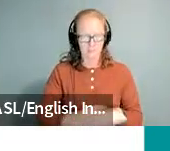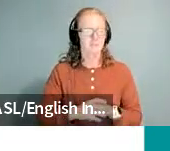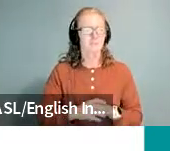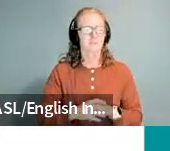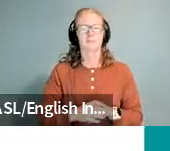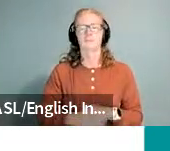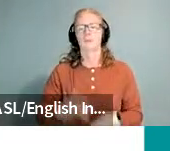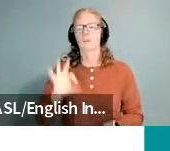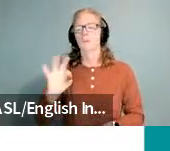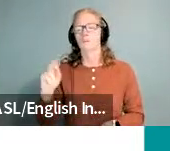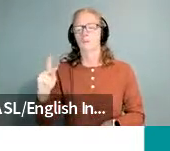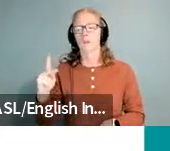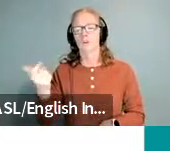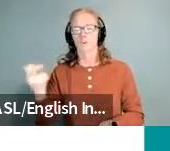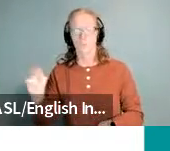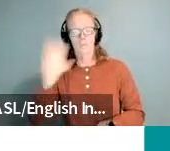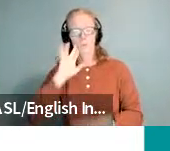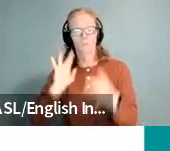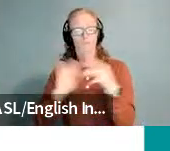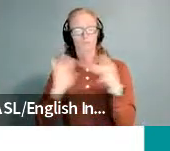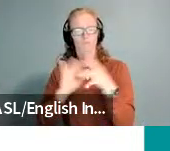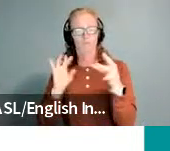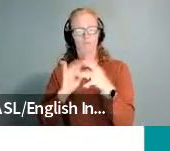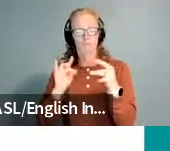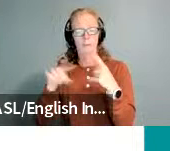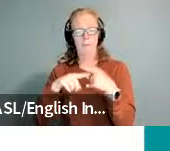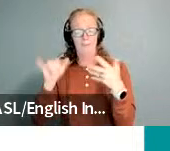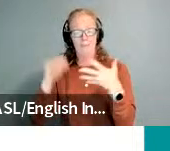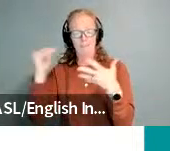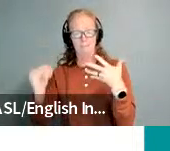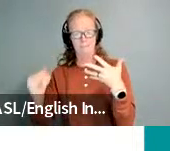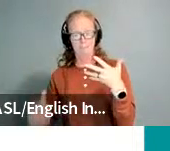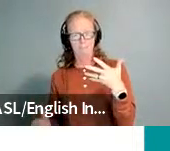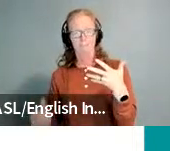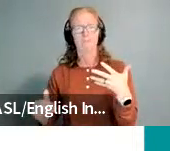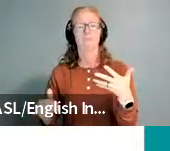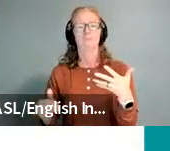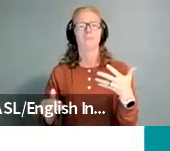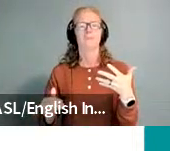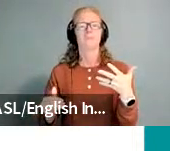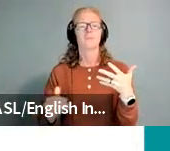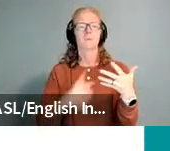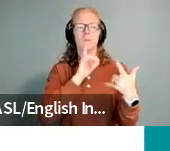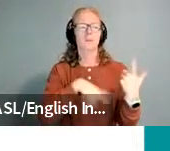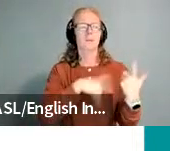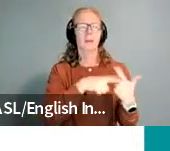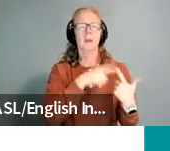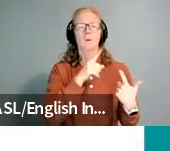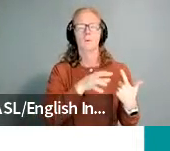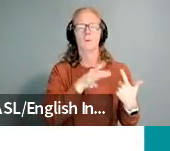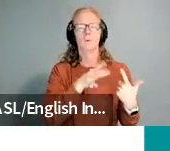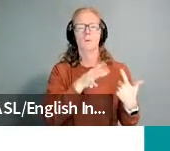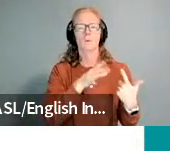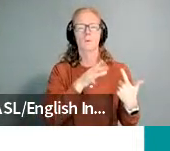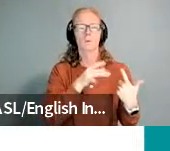Frank Green is going to walk us through that. We've talked about the executive steering group